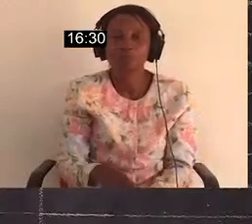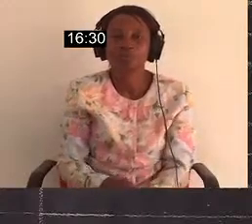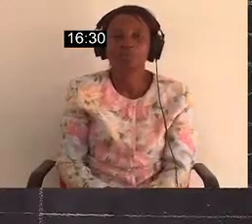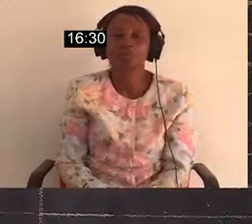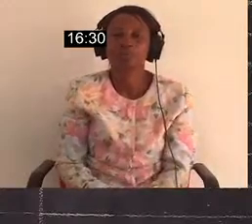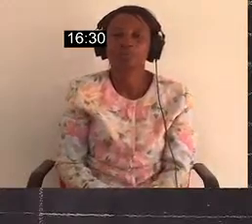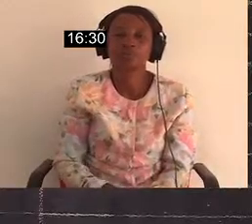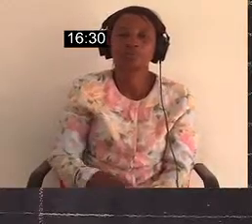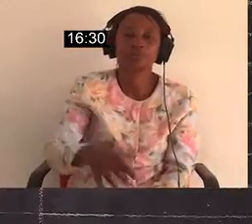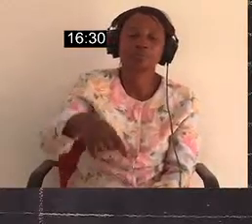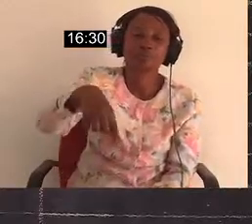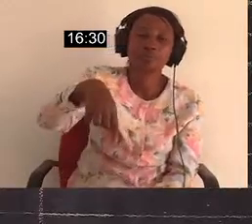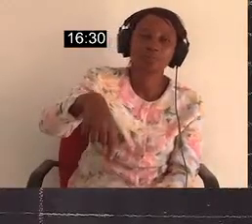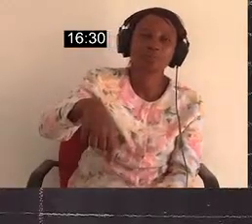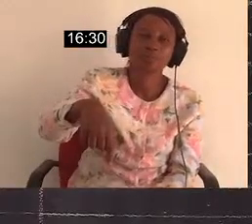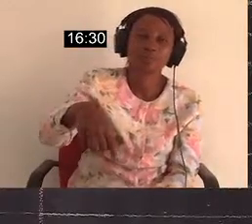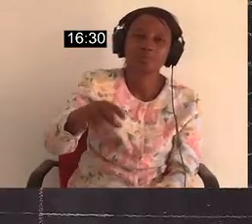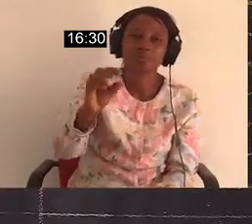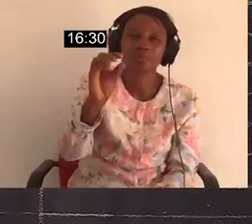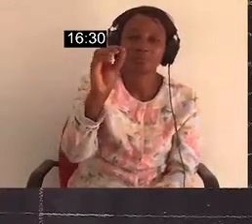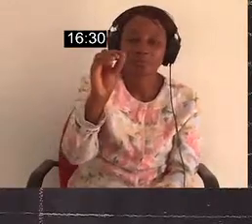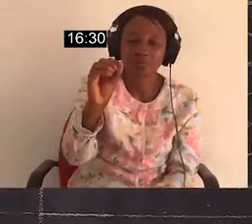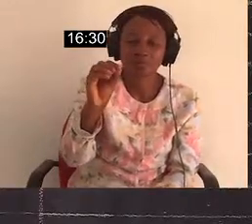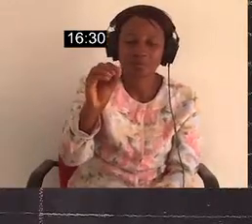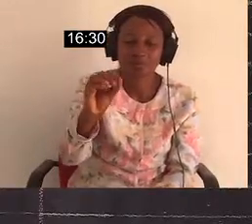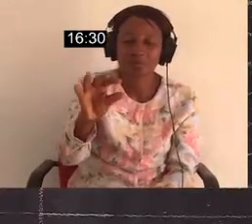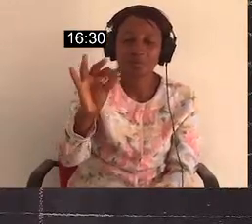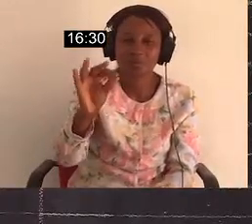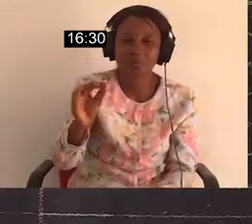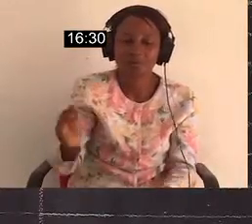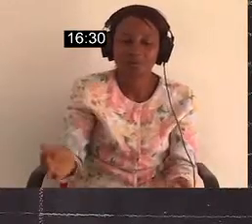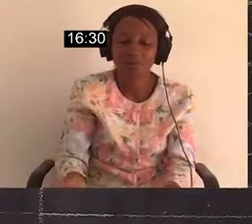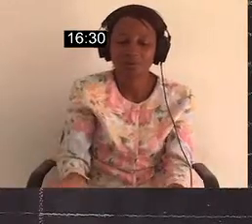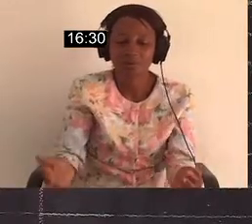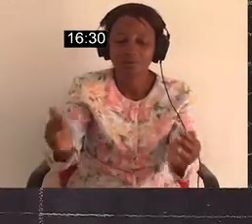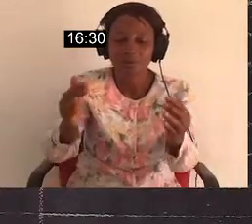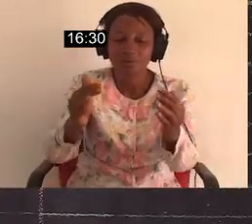Good. Pot. Pot.